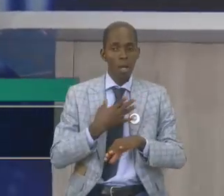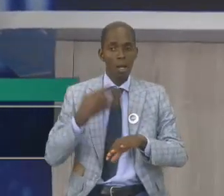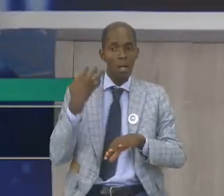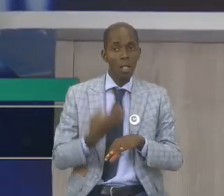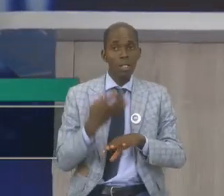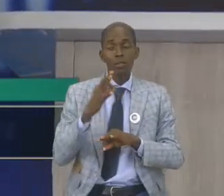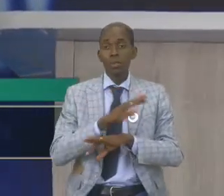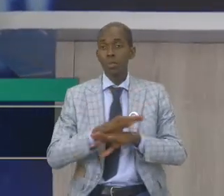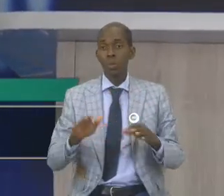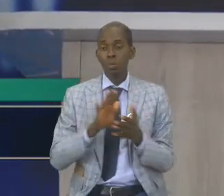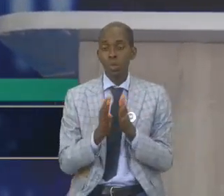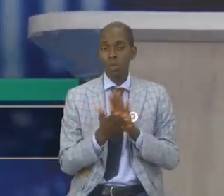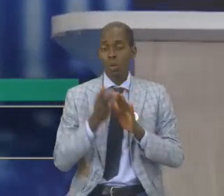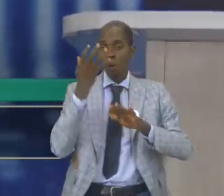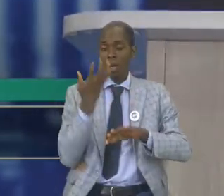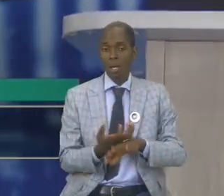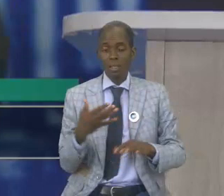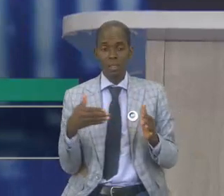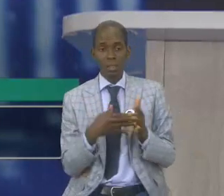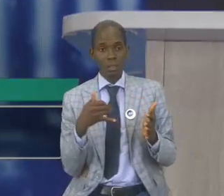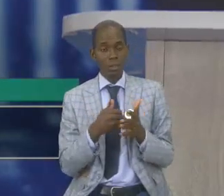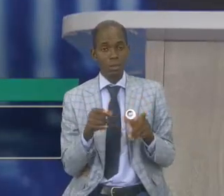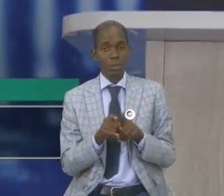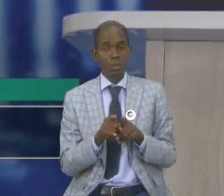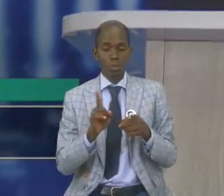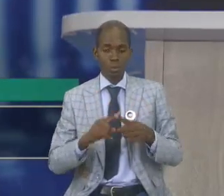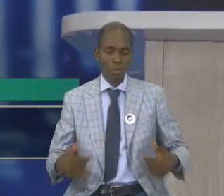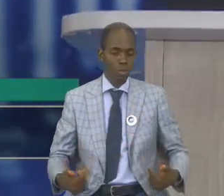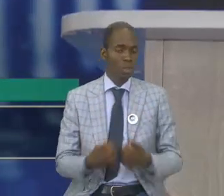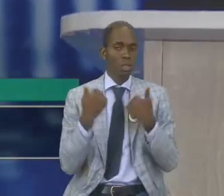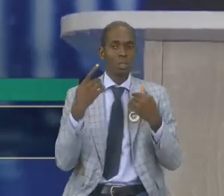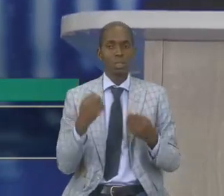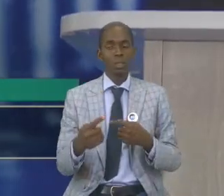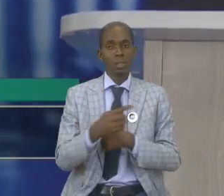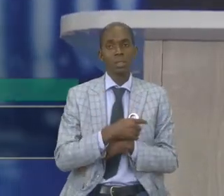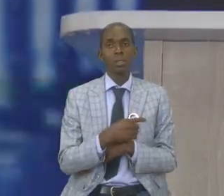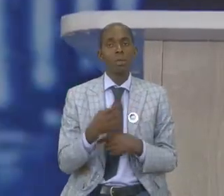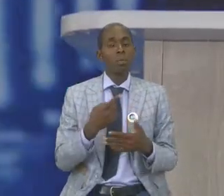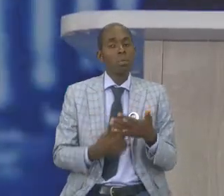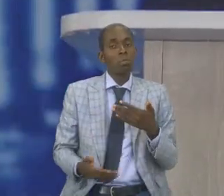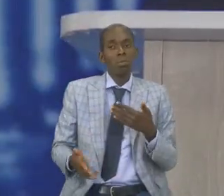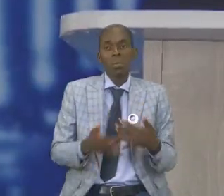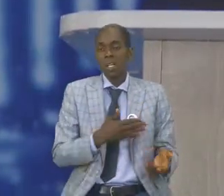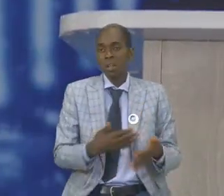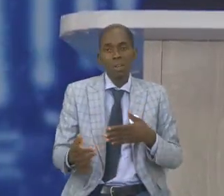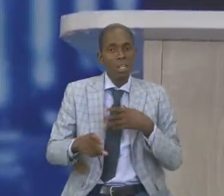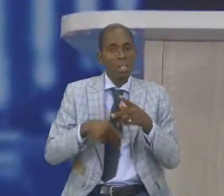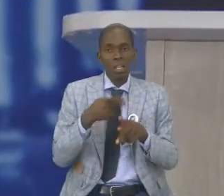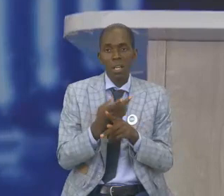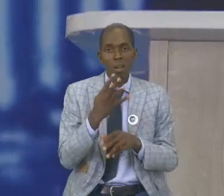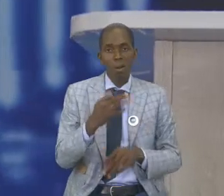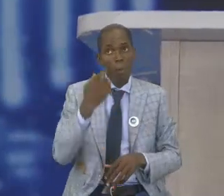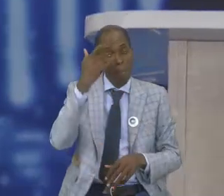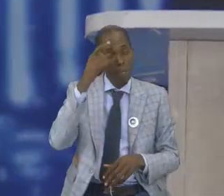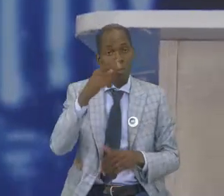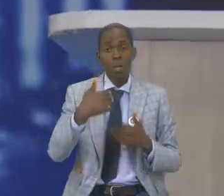tough and tougher to meet the challenge of the day, whatever kind of brain you have, you'll